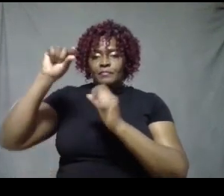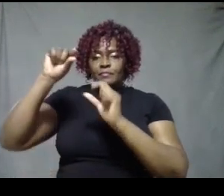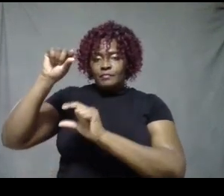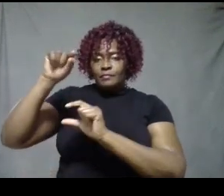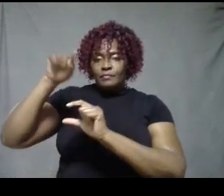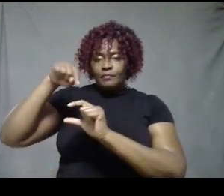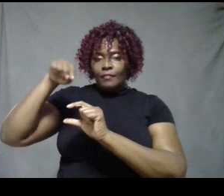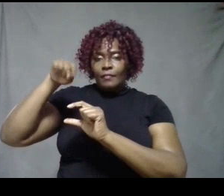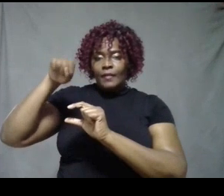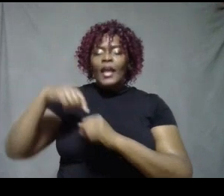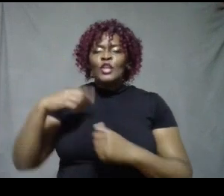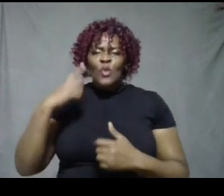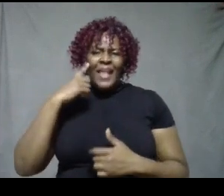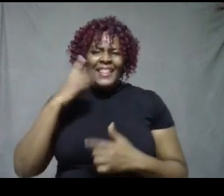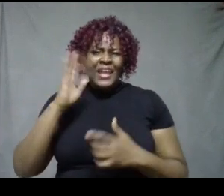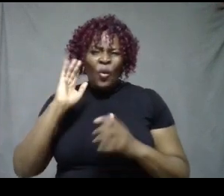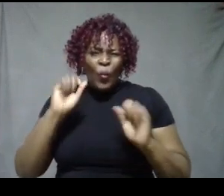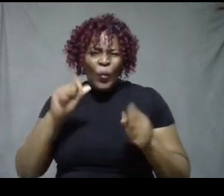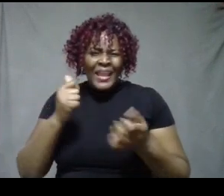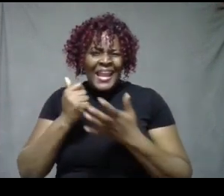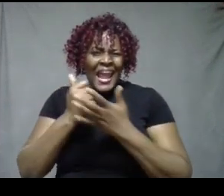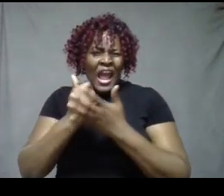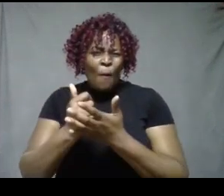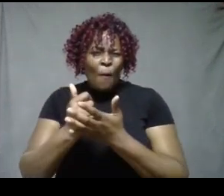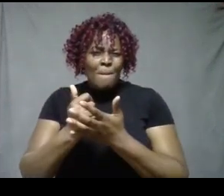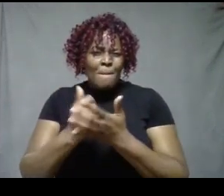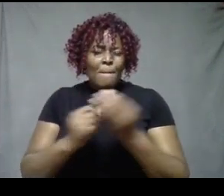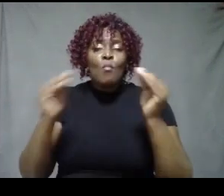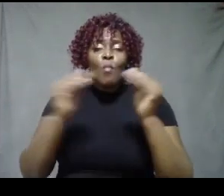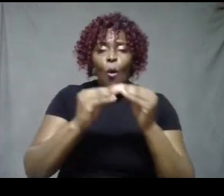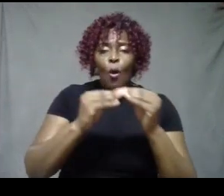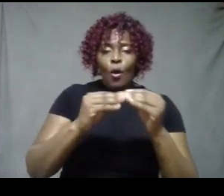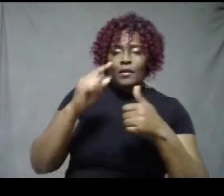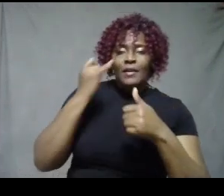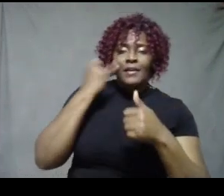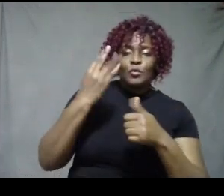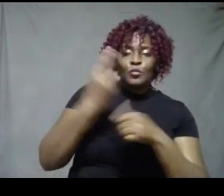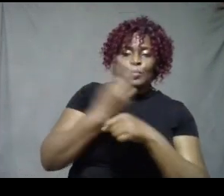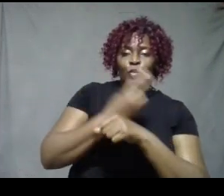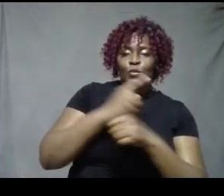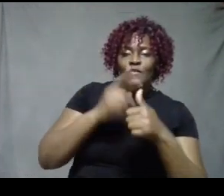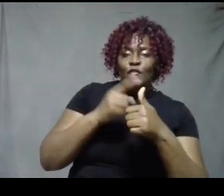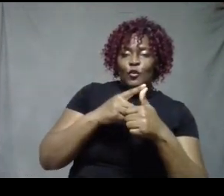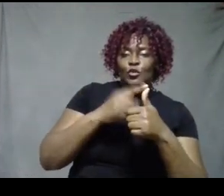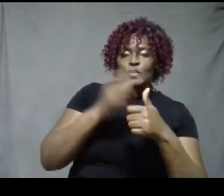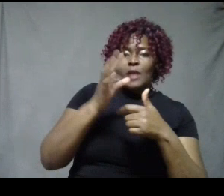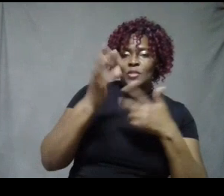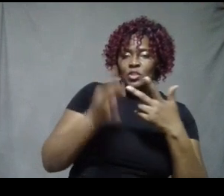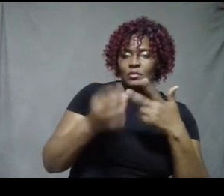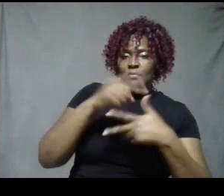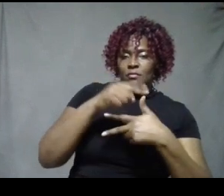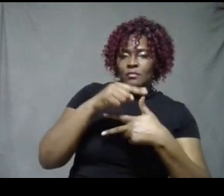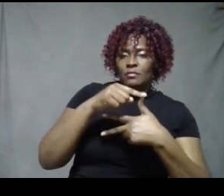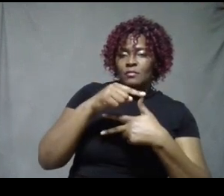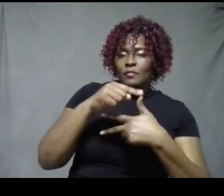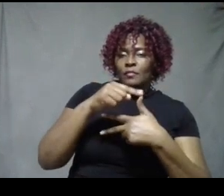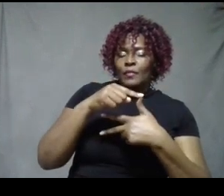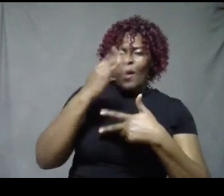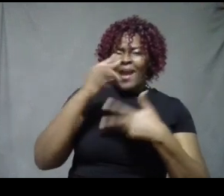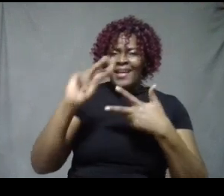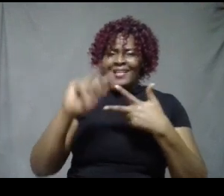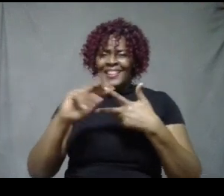So I just think that we could help more with option one. I think we could do more in helping more businesses with option one, because with option